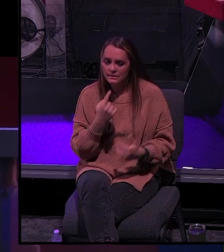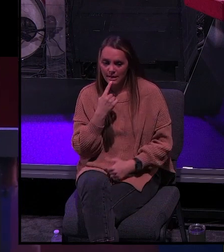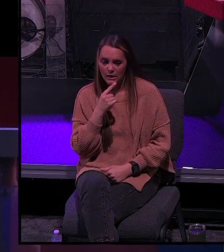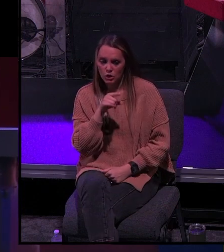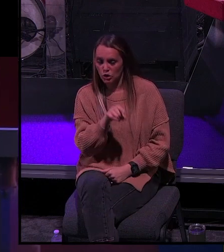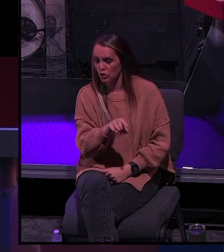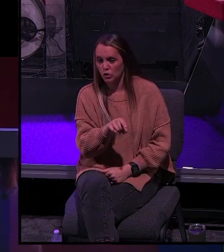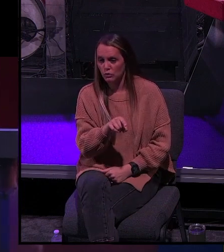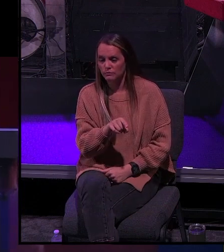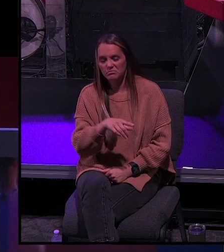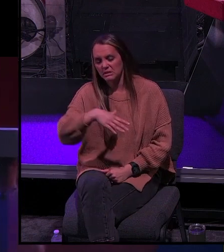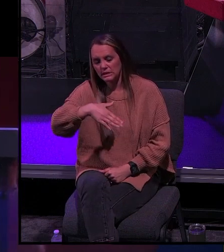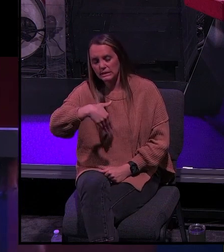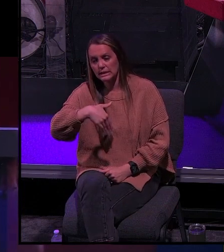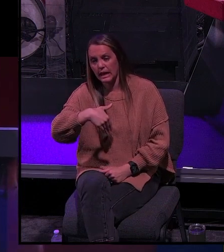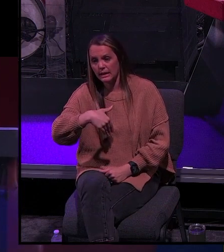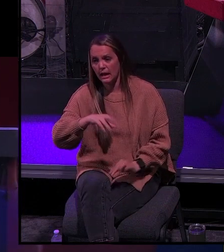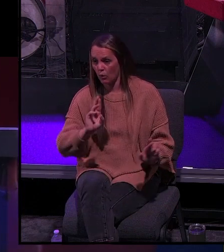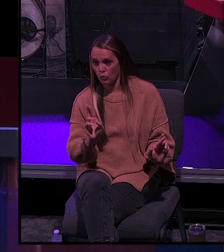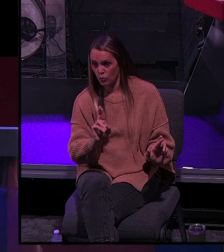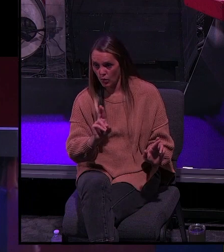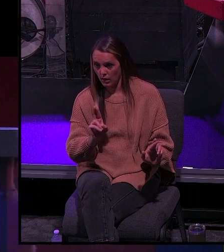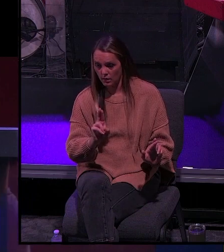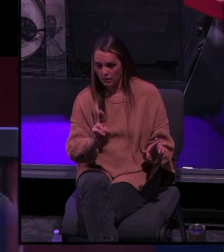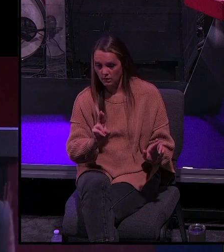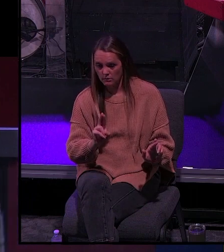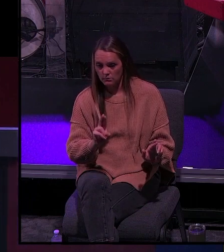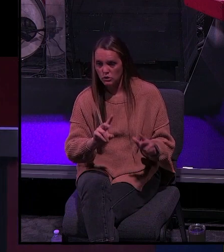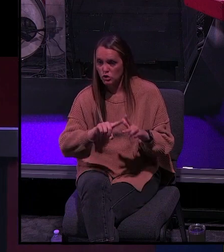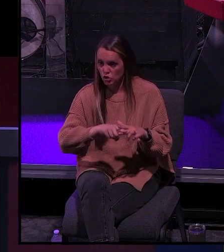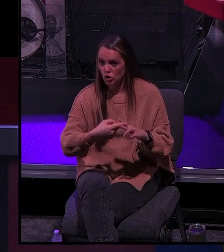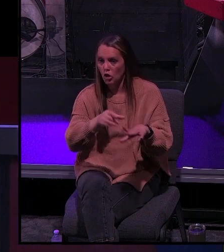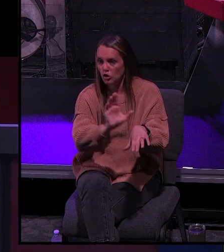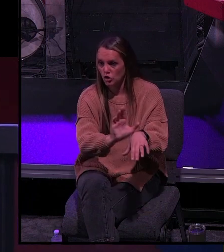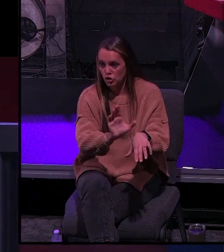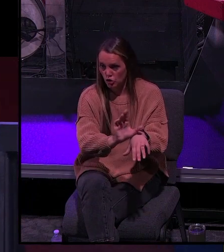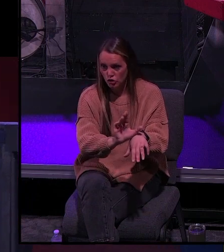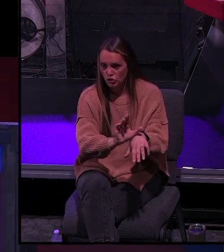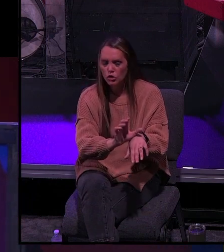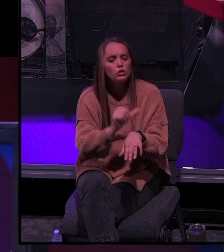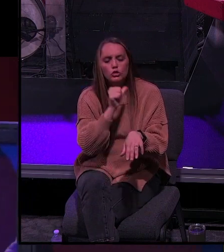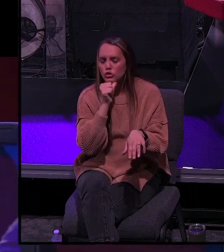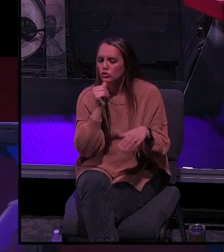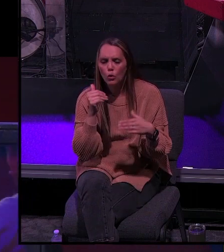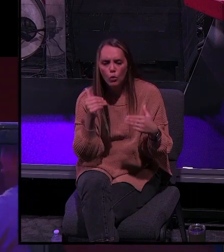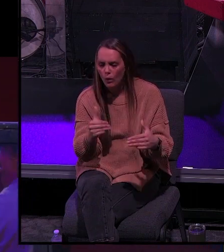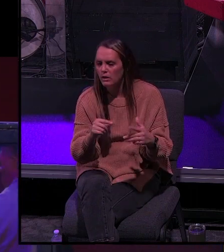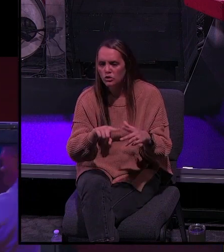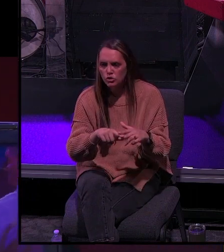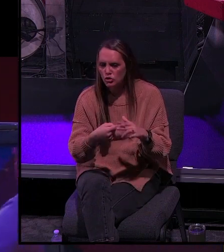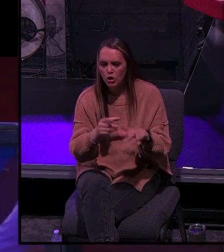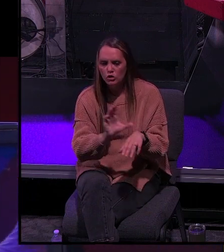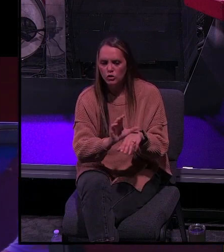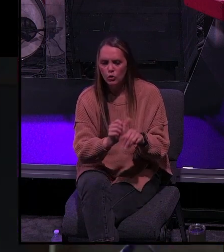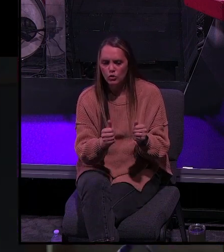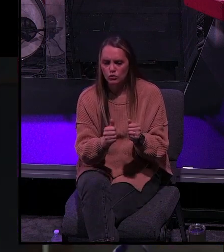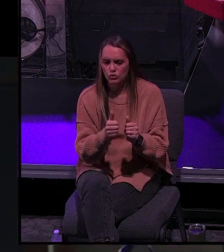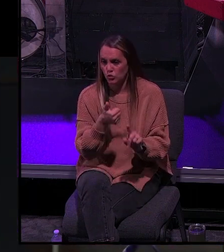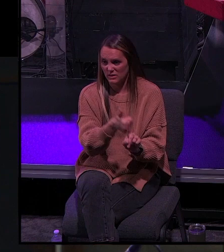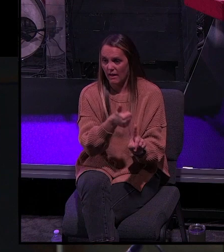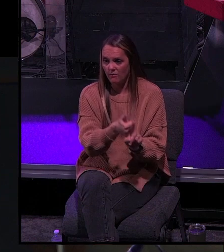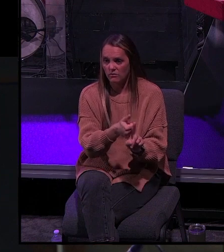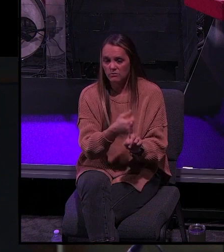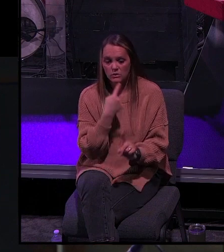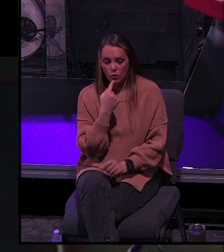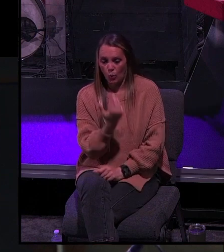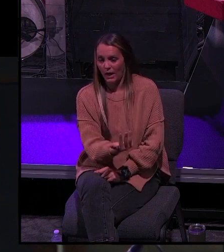do not have yet what you need to start the church. Do not try to start the church yet in your own power. That's what He tells them to